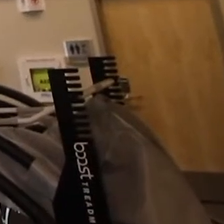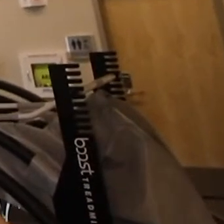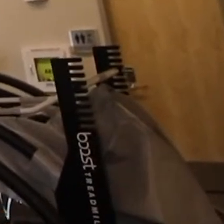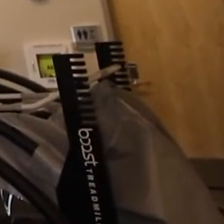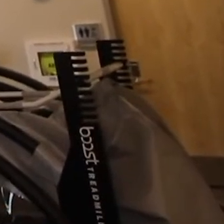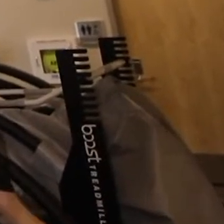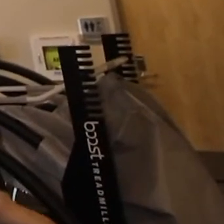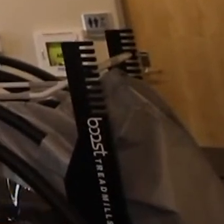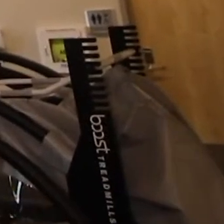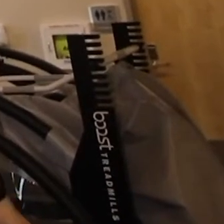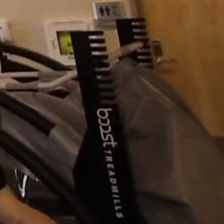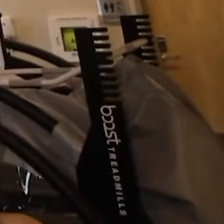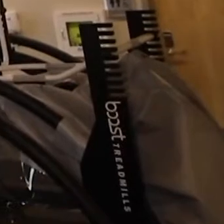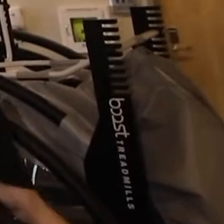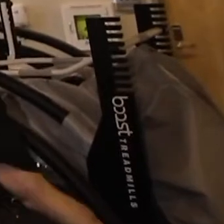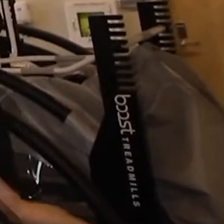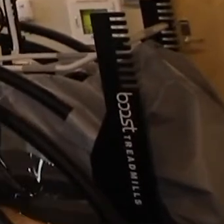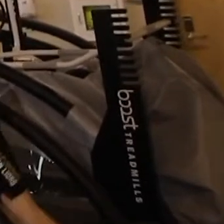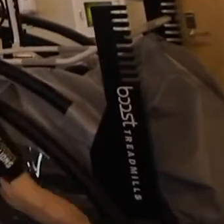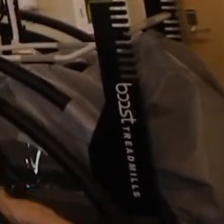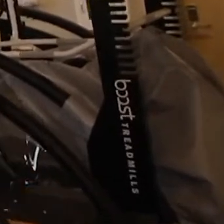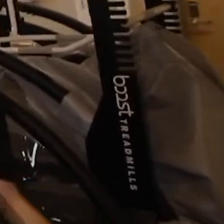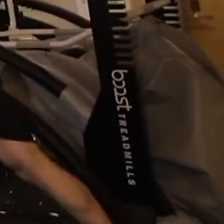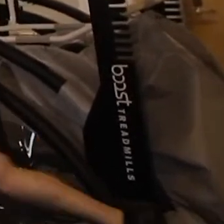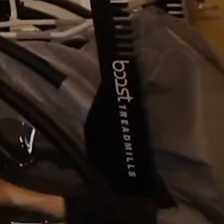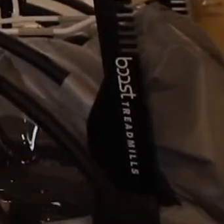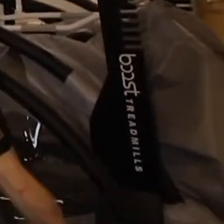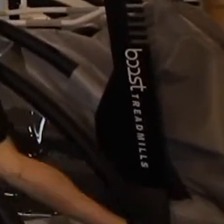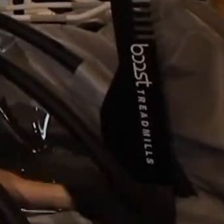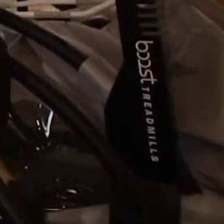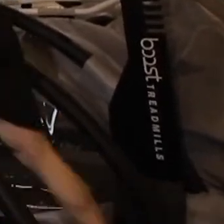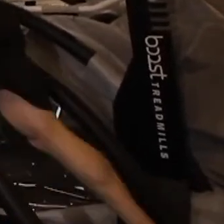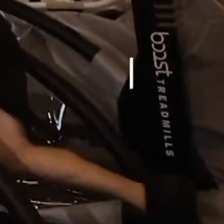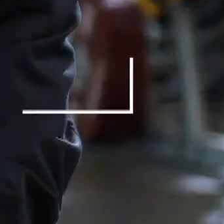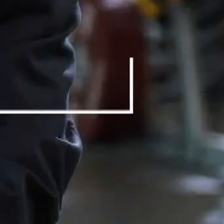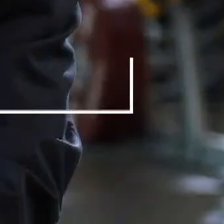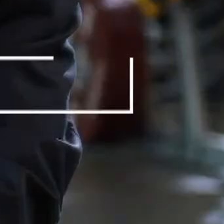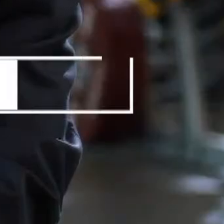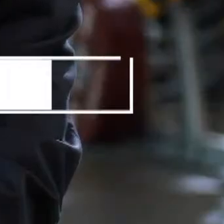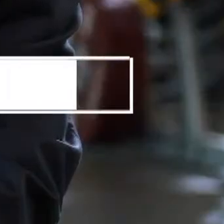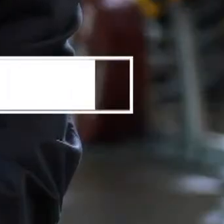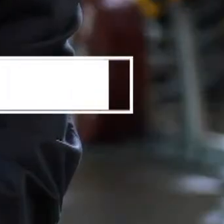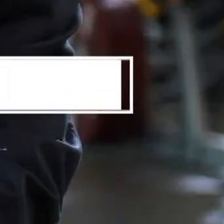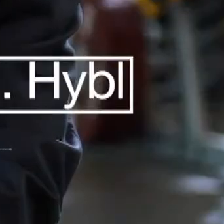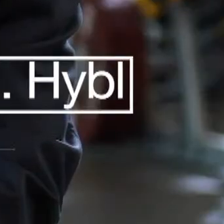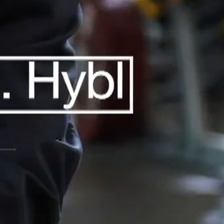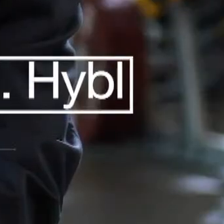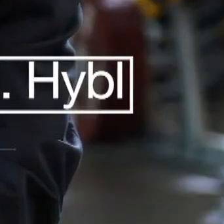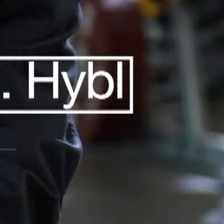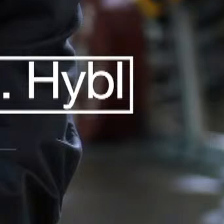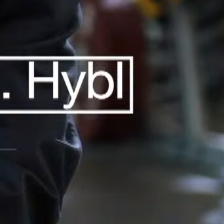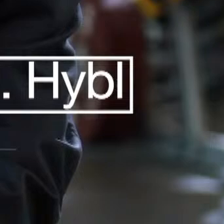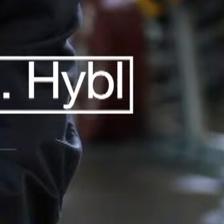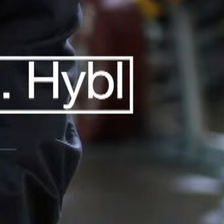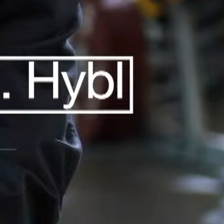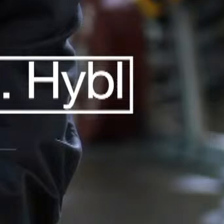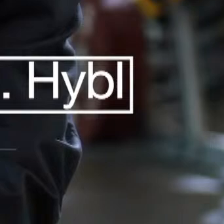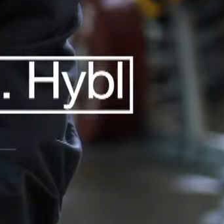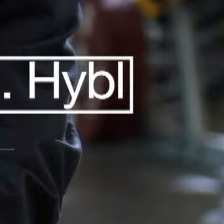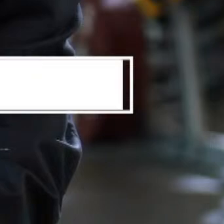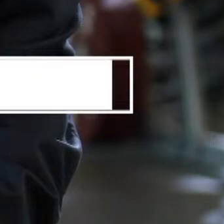make something very special happen. I'm excited about the entire building. The fact is, whether it's education, whether